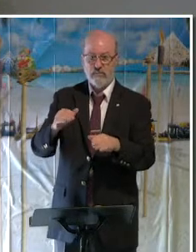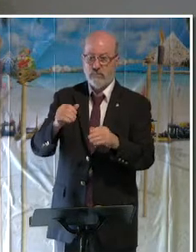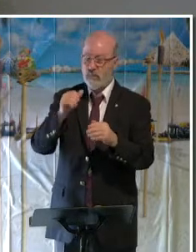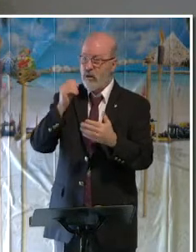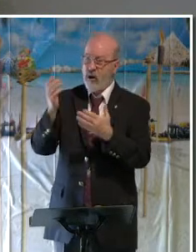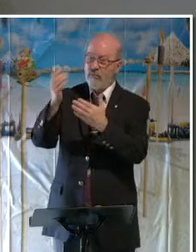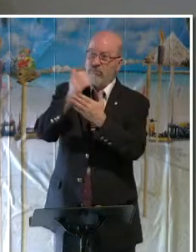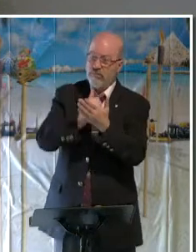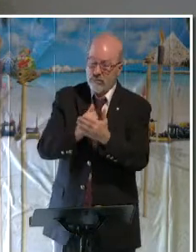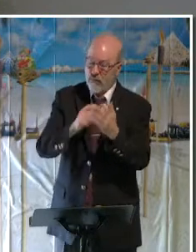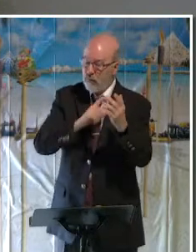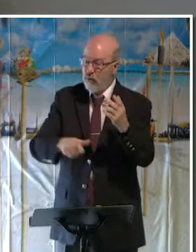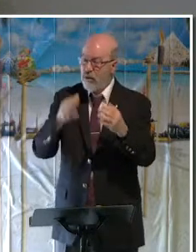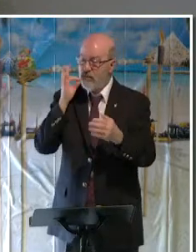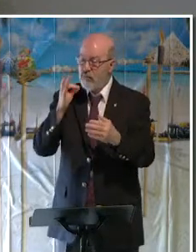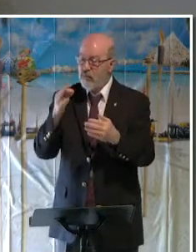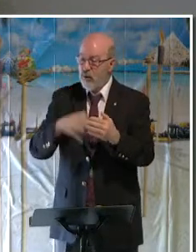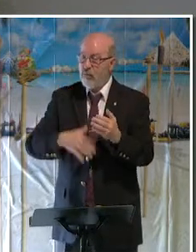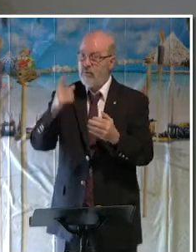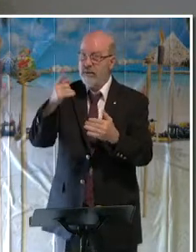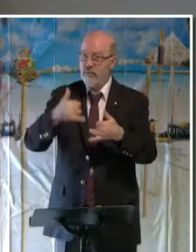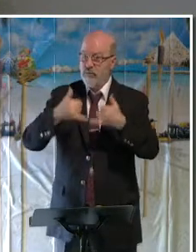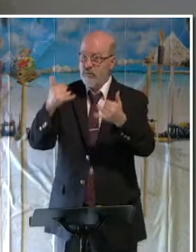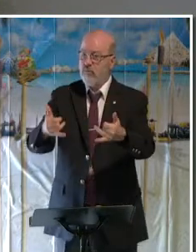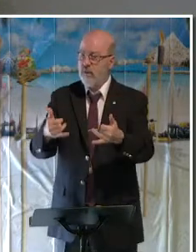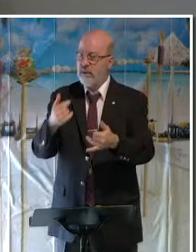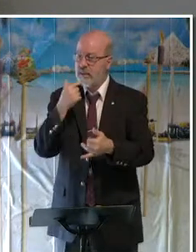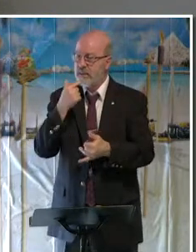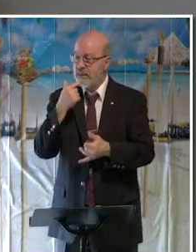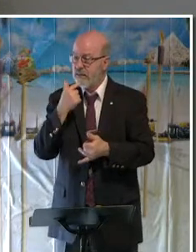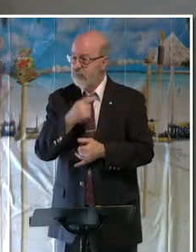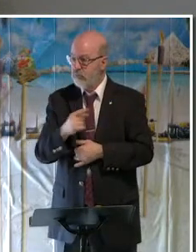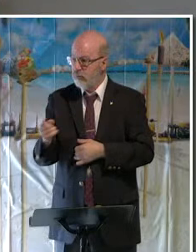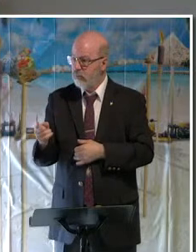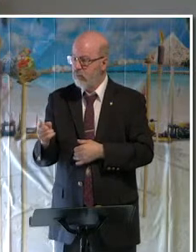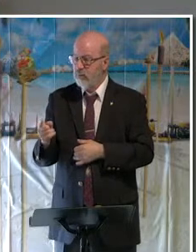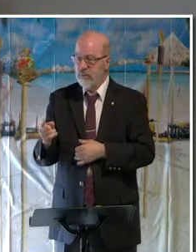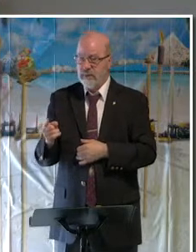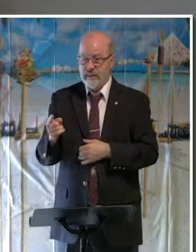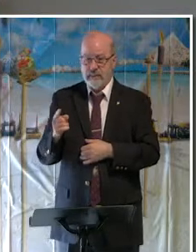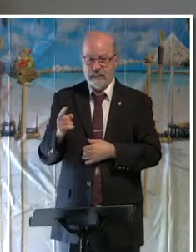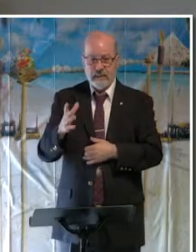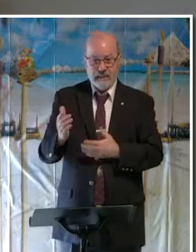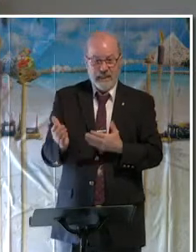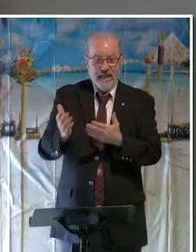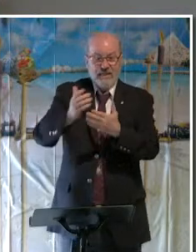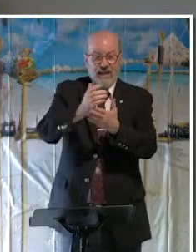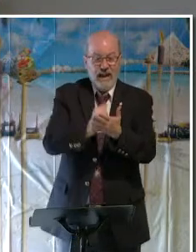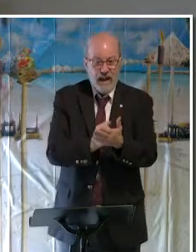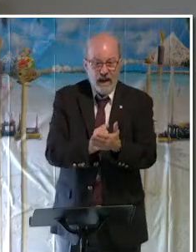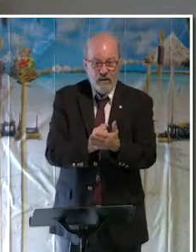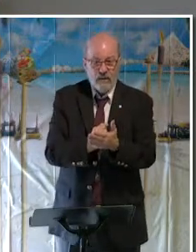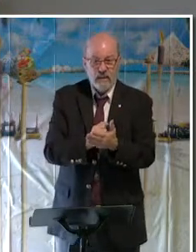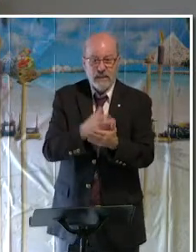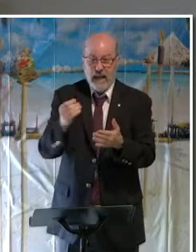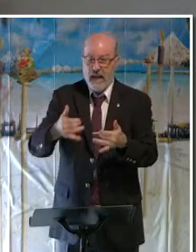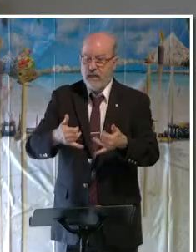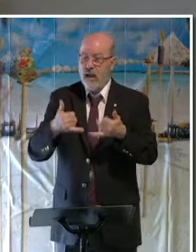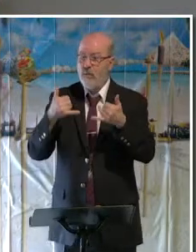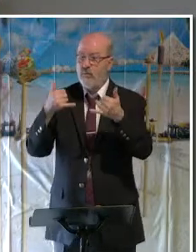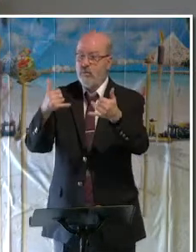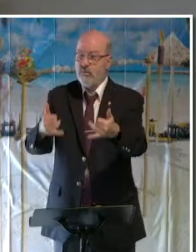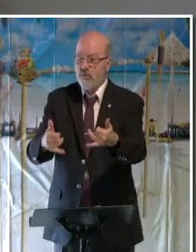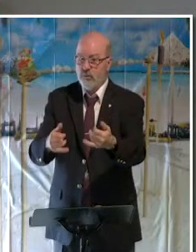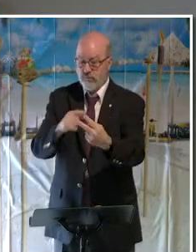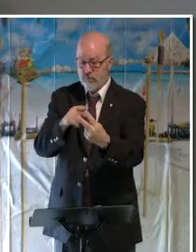of the Lord, and the fruit of the womb is his reward." Can I suggest to you that an inheritance and a reward,